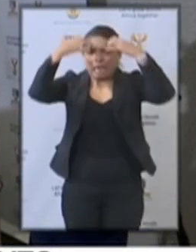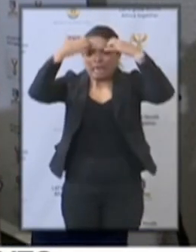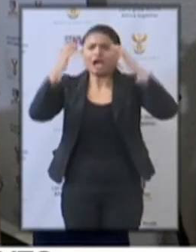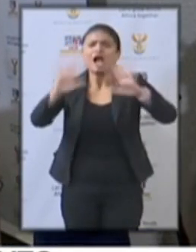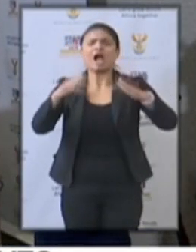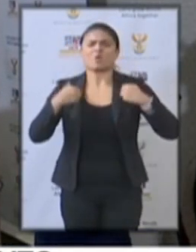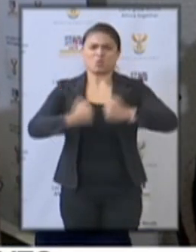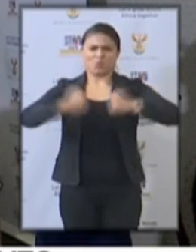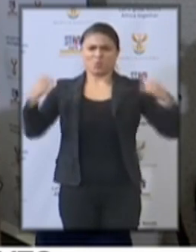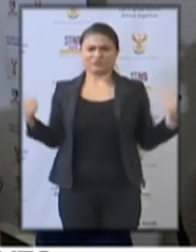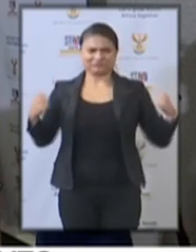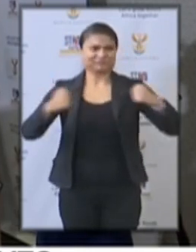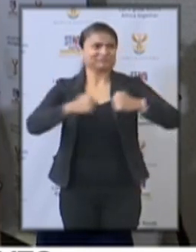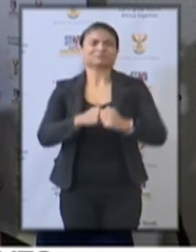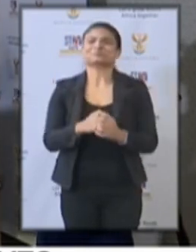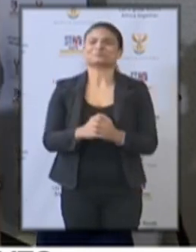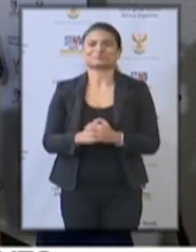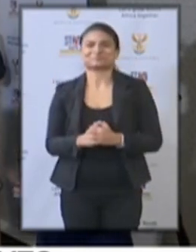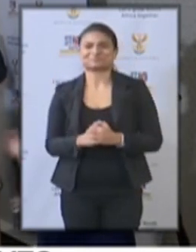My